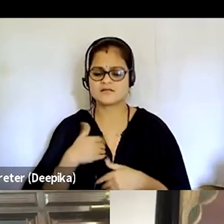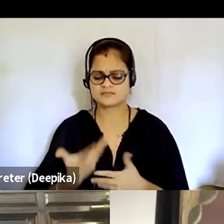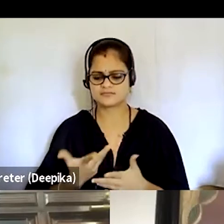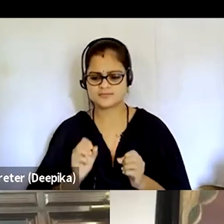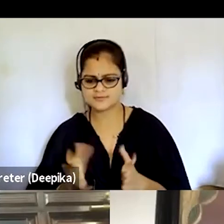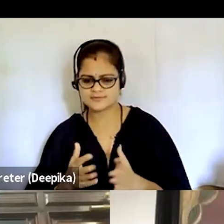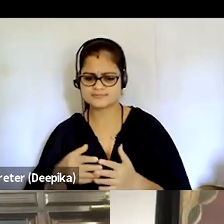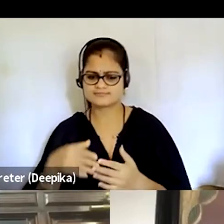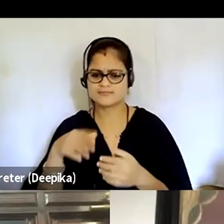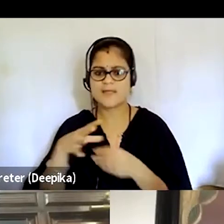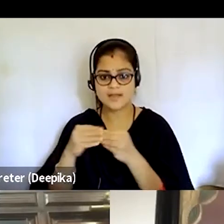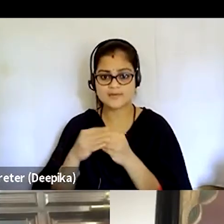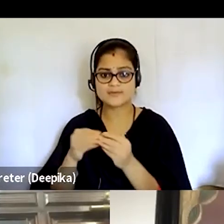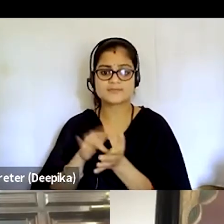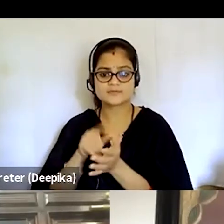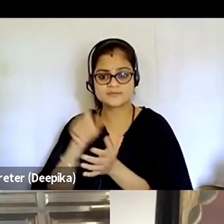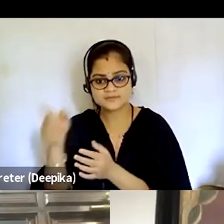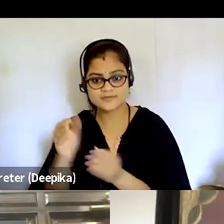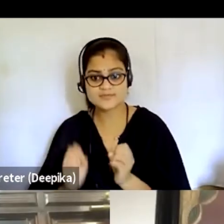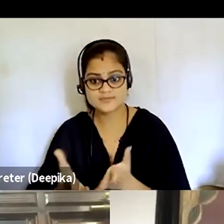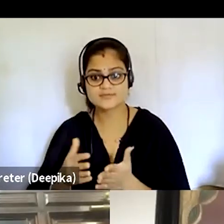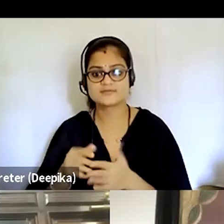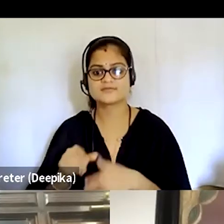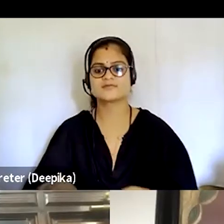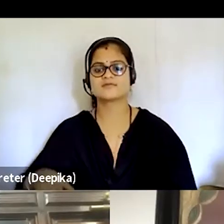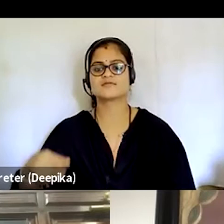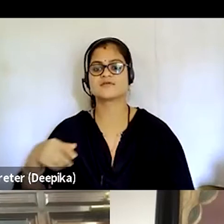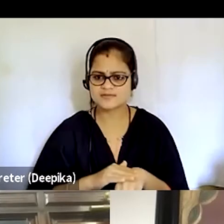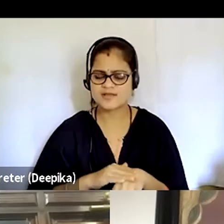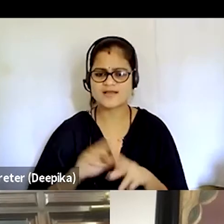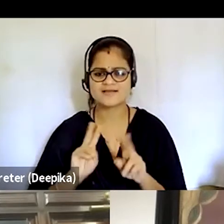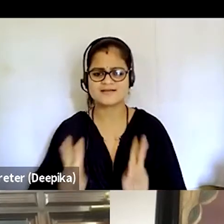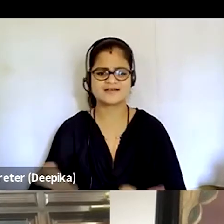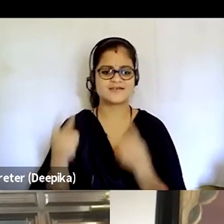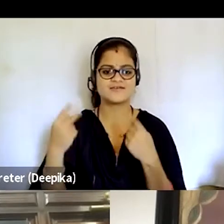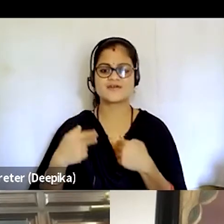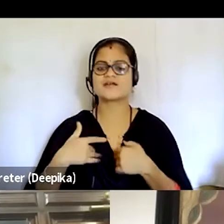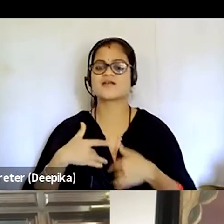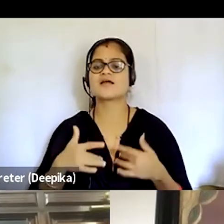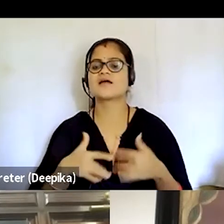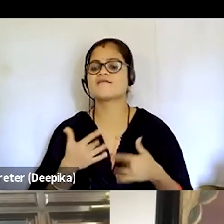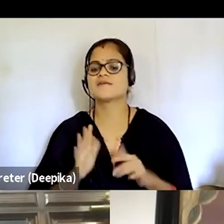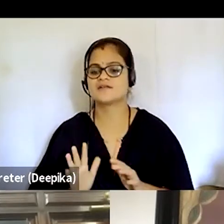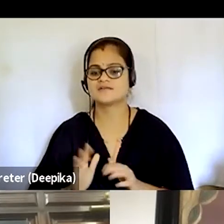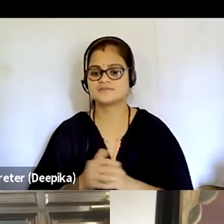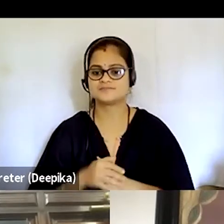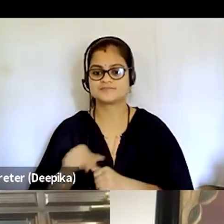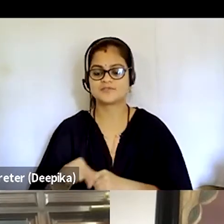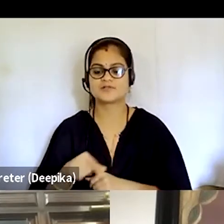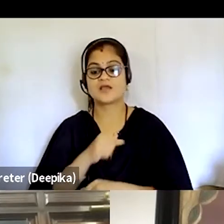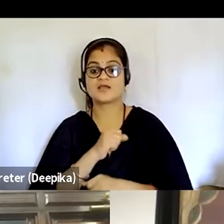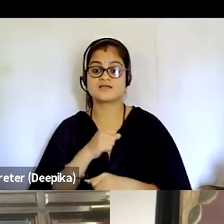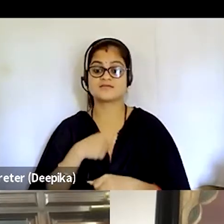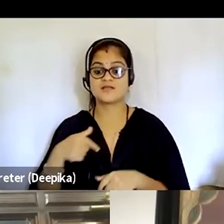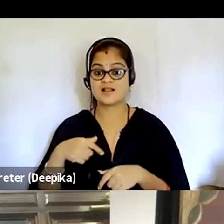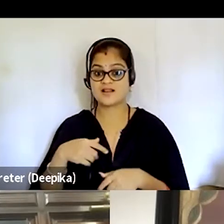performing jazz in Bangalore before anything else. So I came to be known as a jazz singer. That was lovely, and I did lots of gigs and a lovely